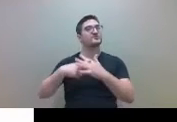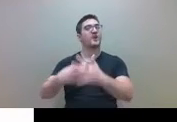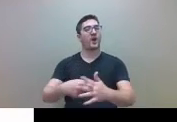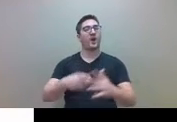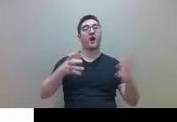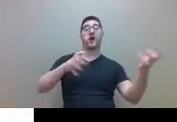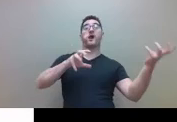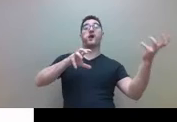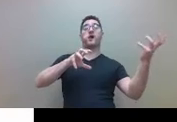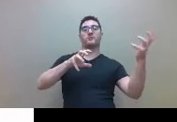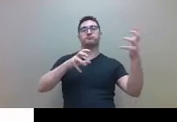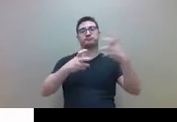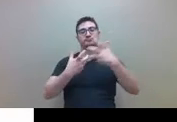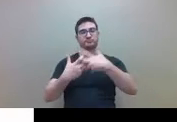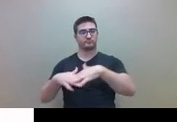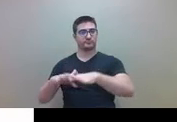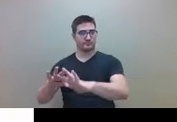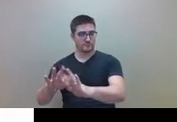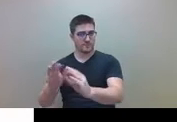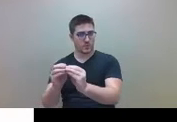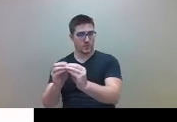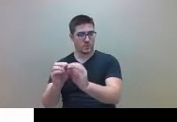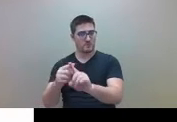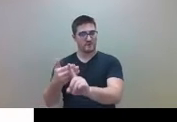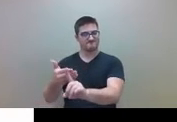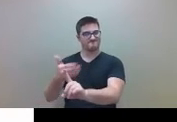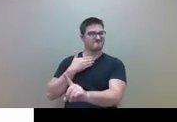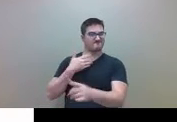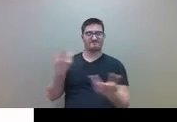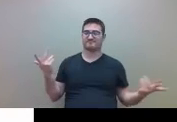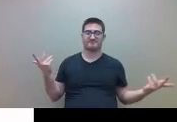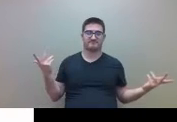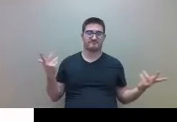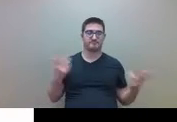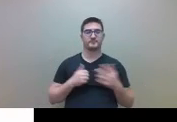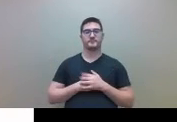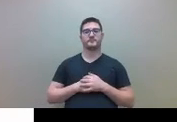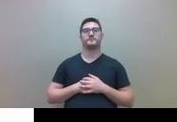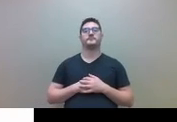level out those areas. Okay.